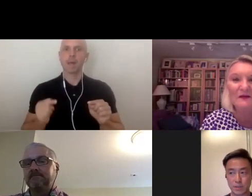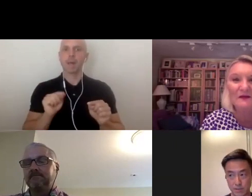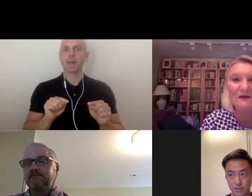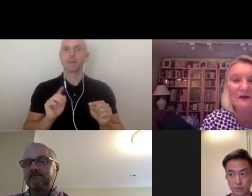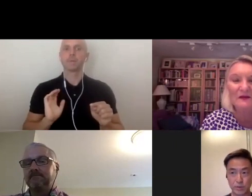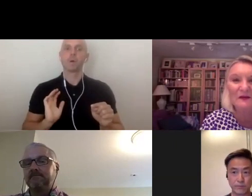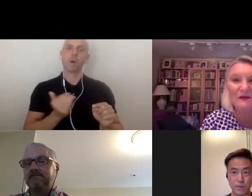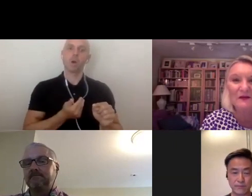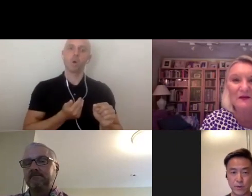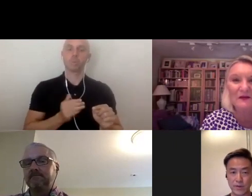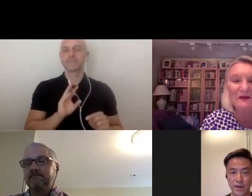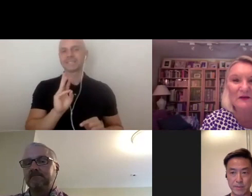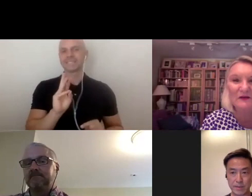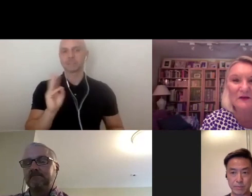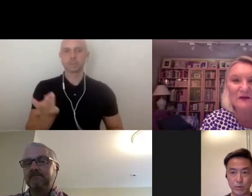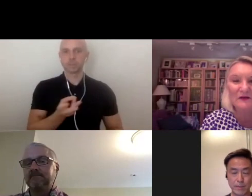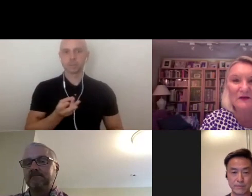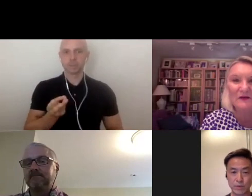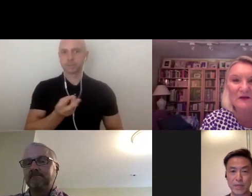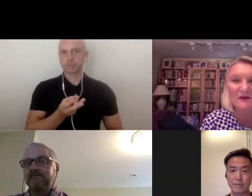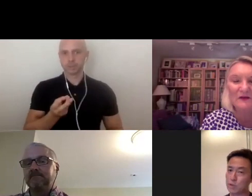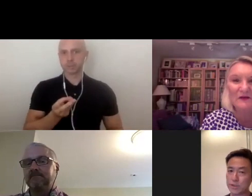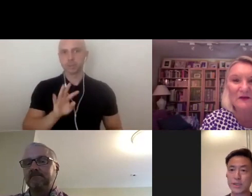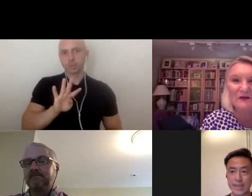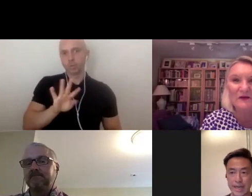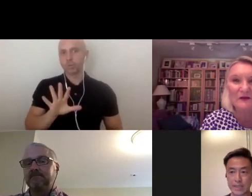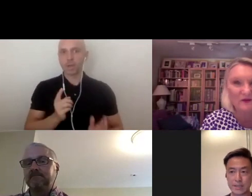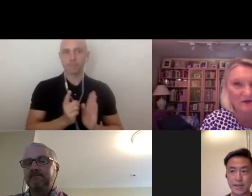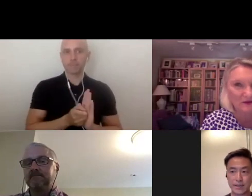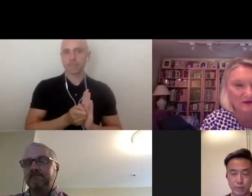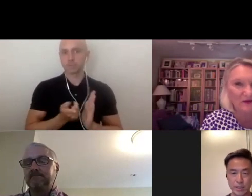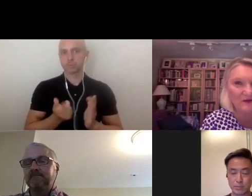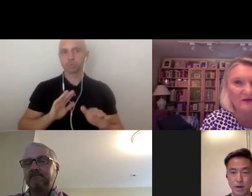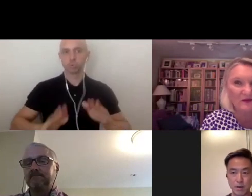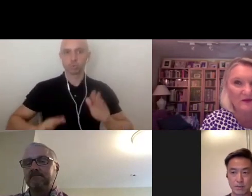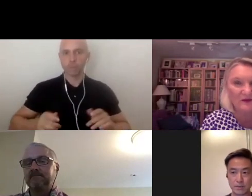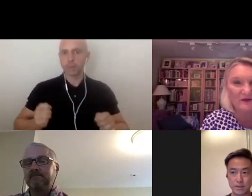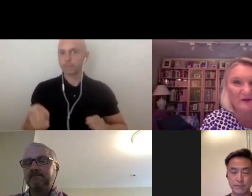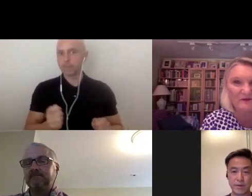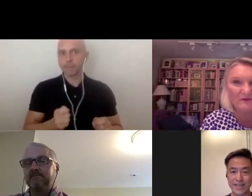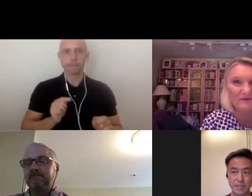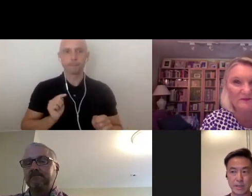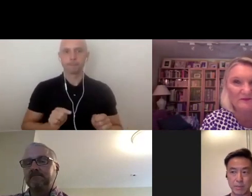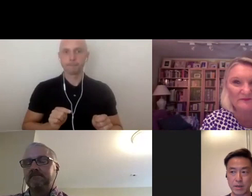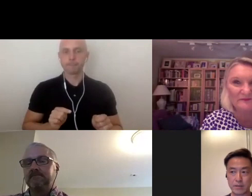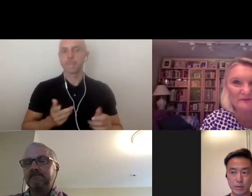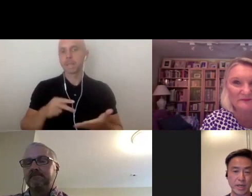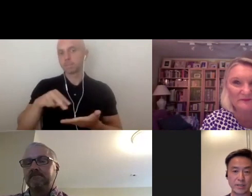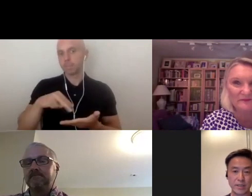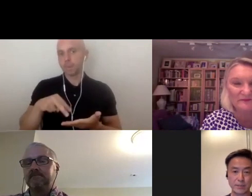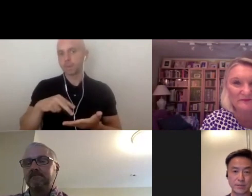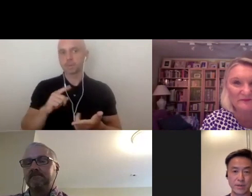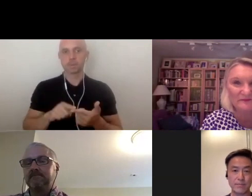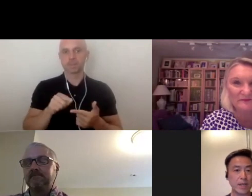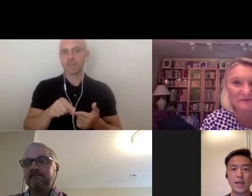of our ensemble will perform a 45-minute program of drumming, music, and dance in Prince's Park, a very intimate park